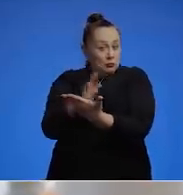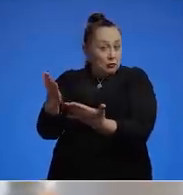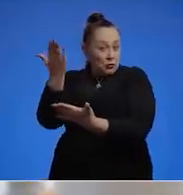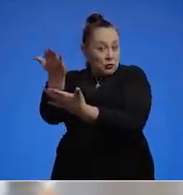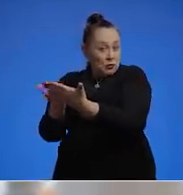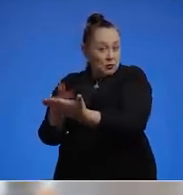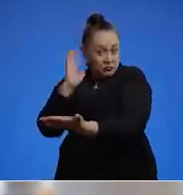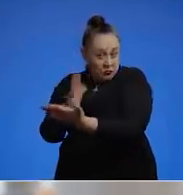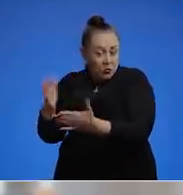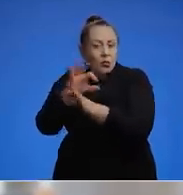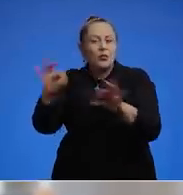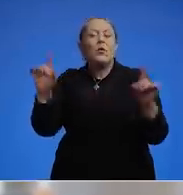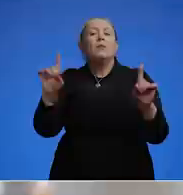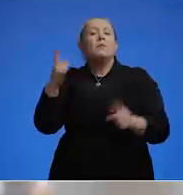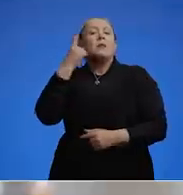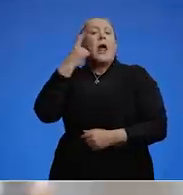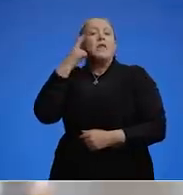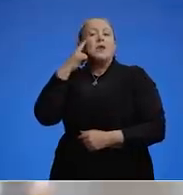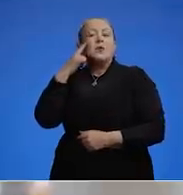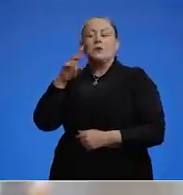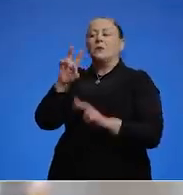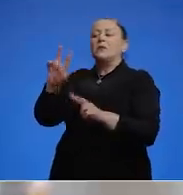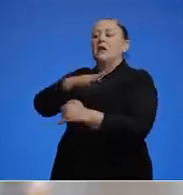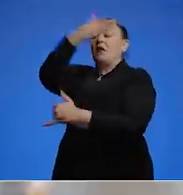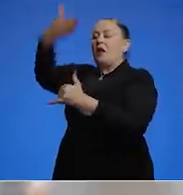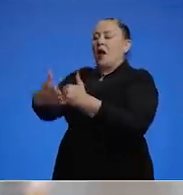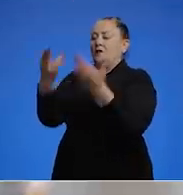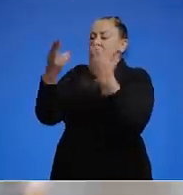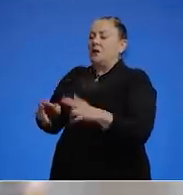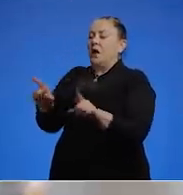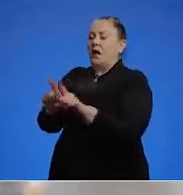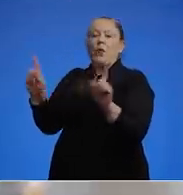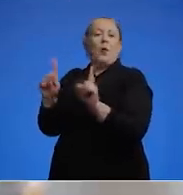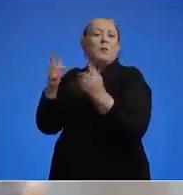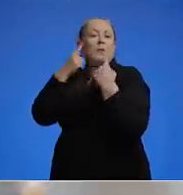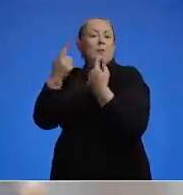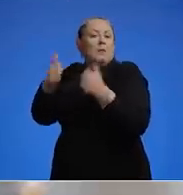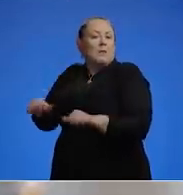true. Let us observe what kind of end he himself will have.